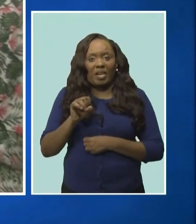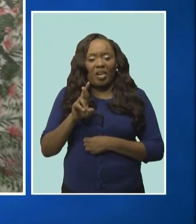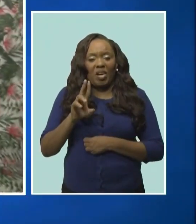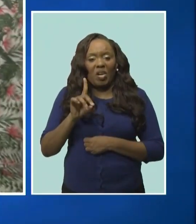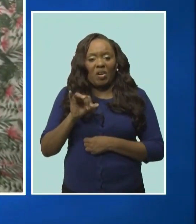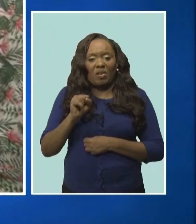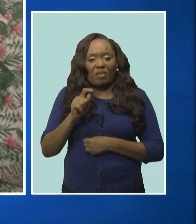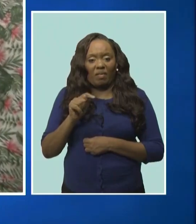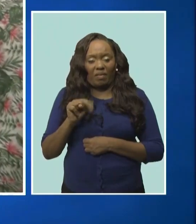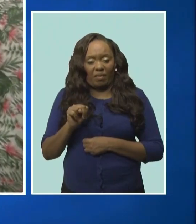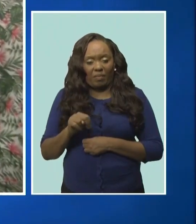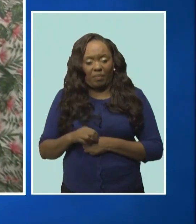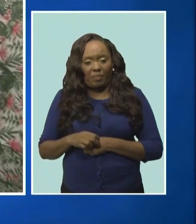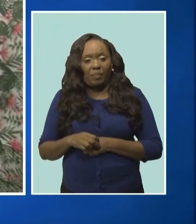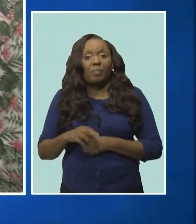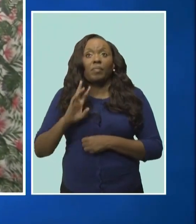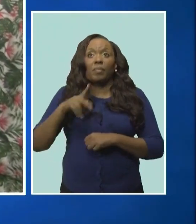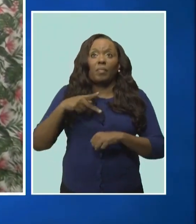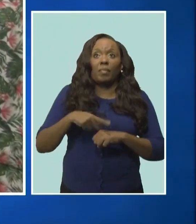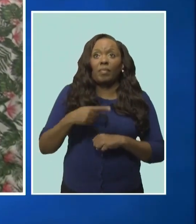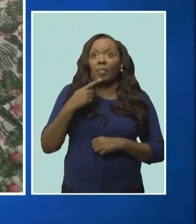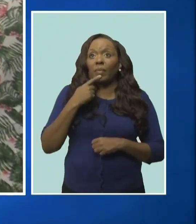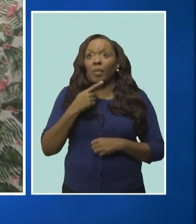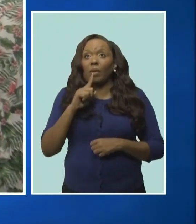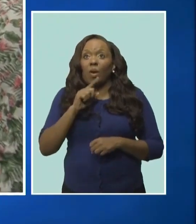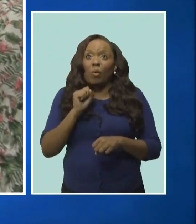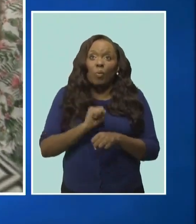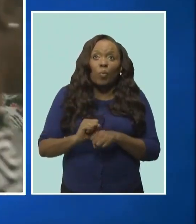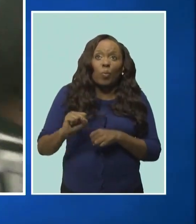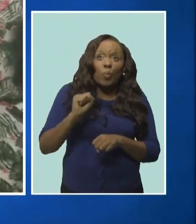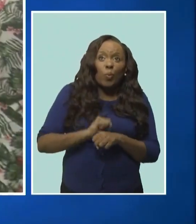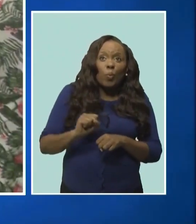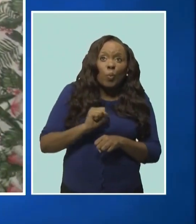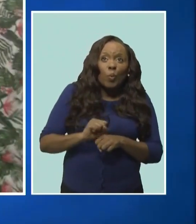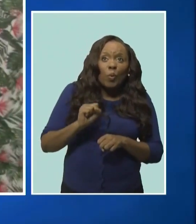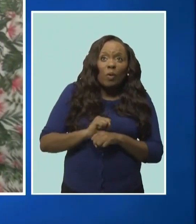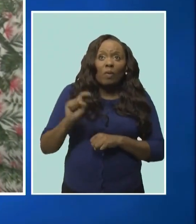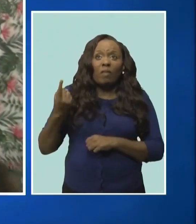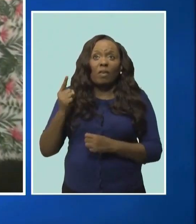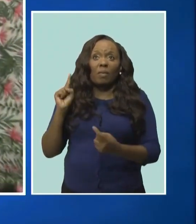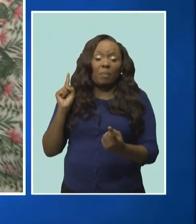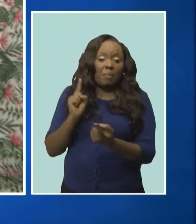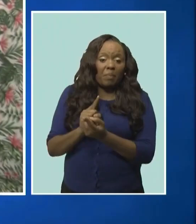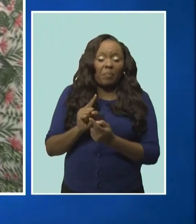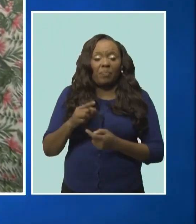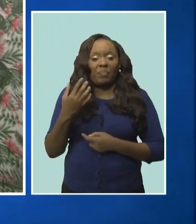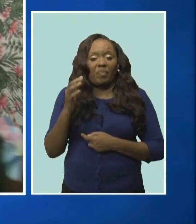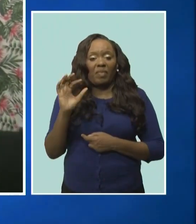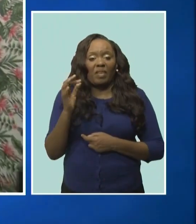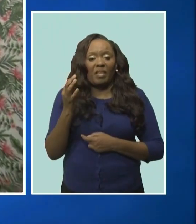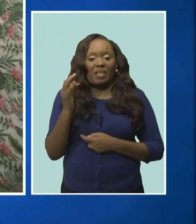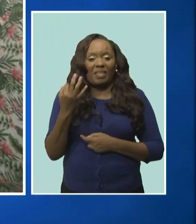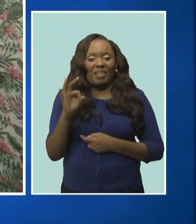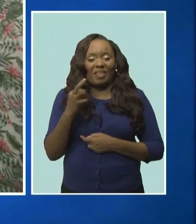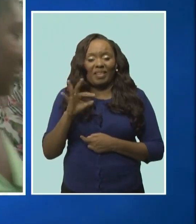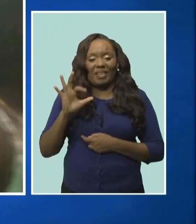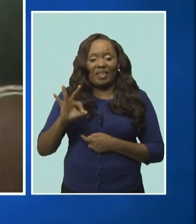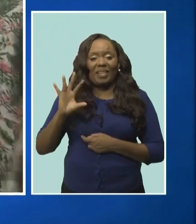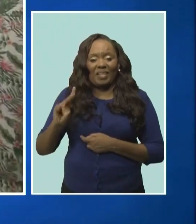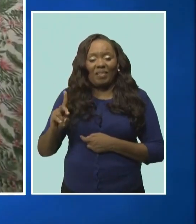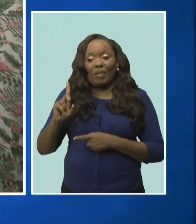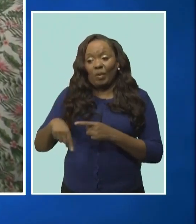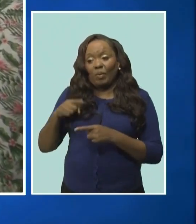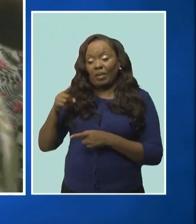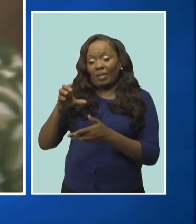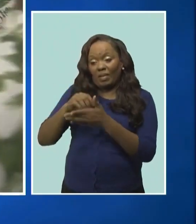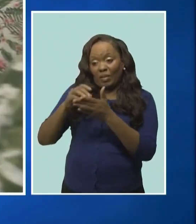Dr. Colin Cumberbatch says her career was a labor of love. He first met her in 1997 when he was a student and she